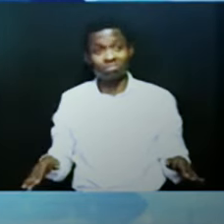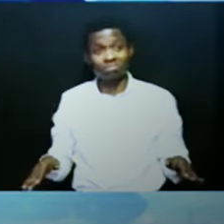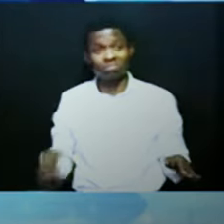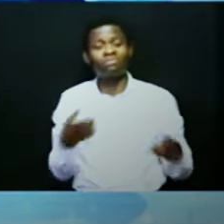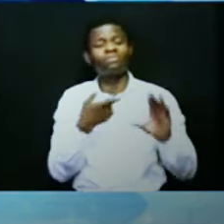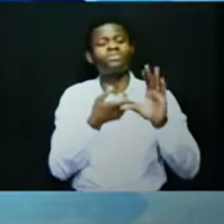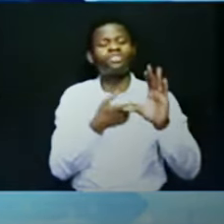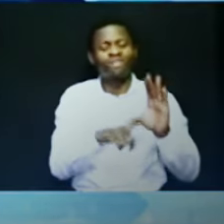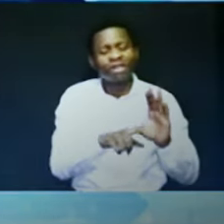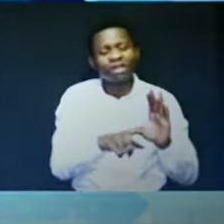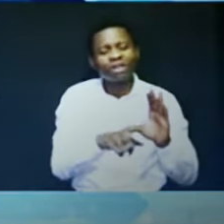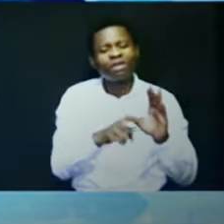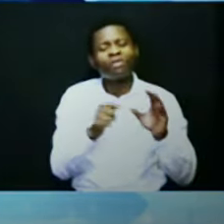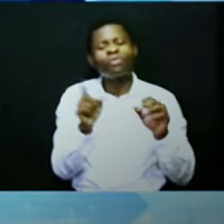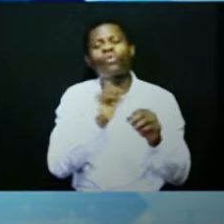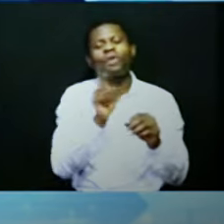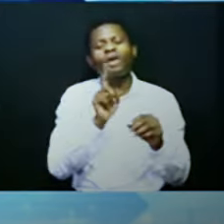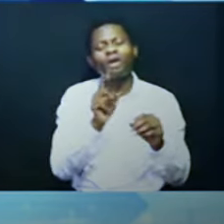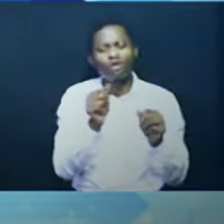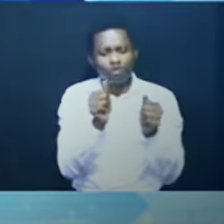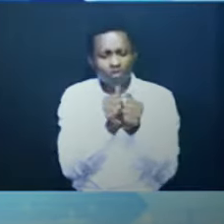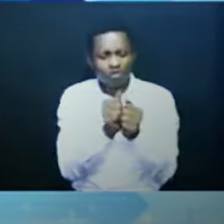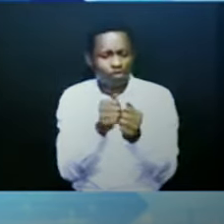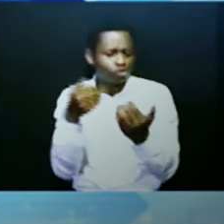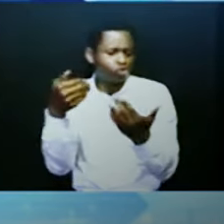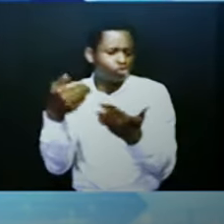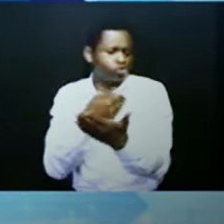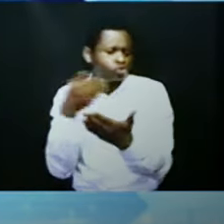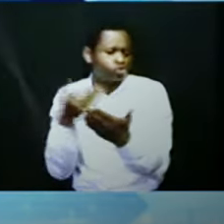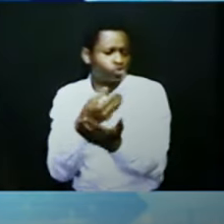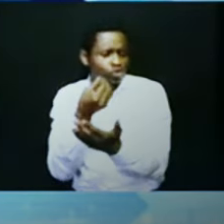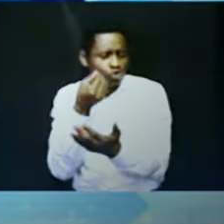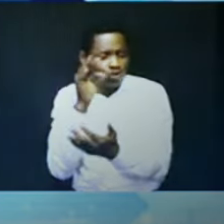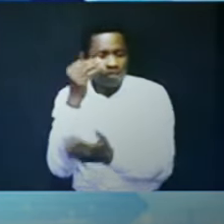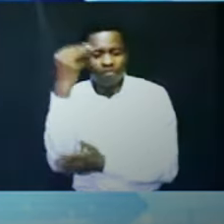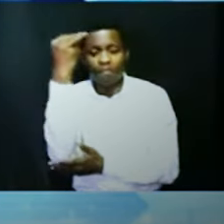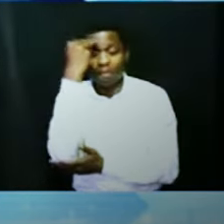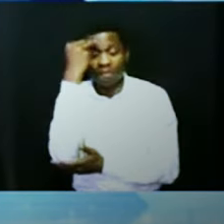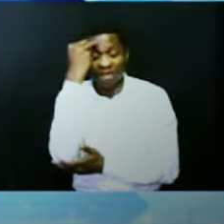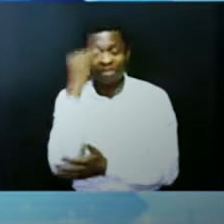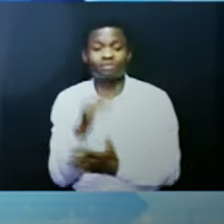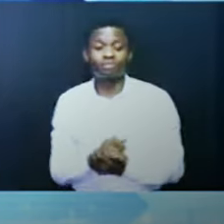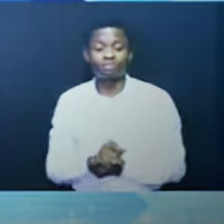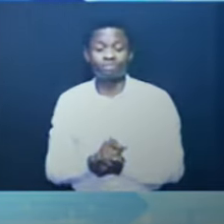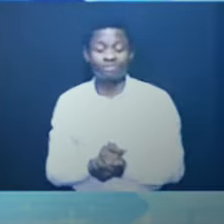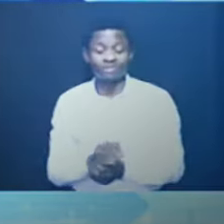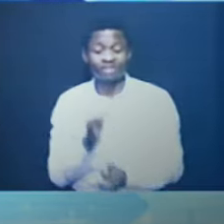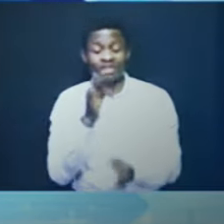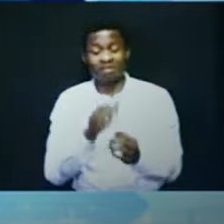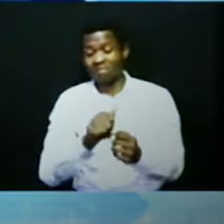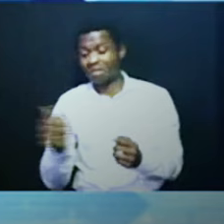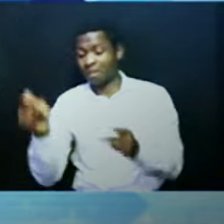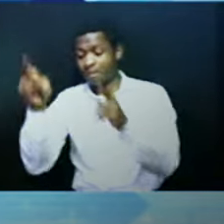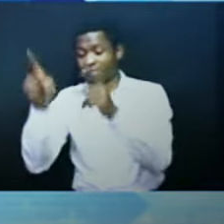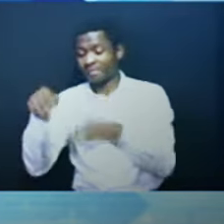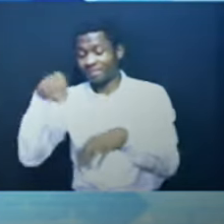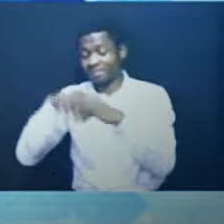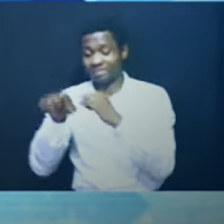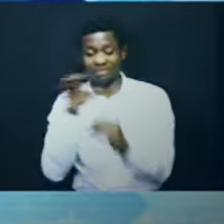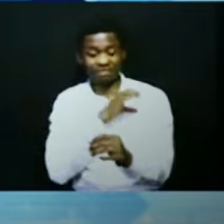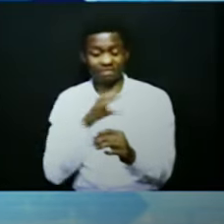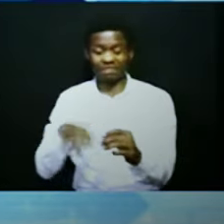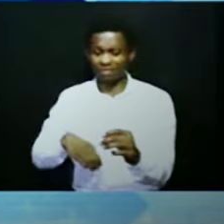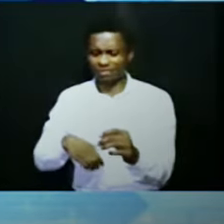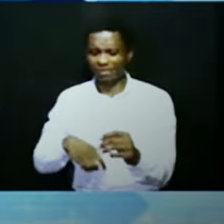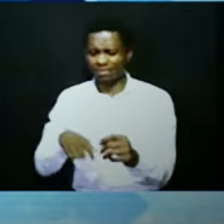begins with the renewal of minds. If anyone is in Christ, he is